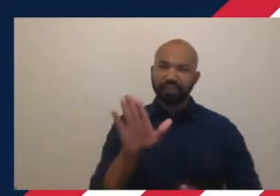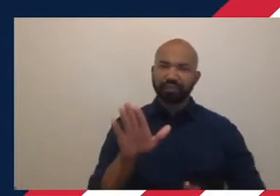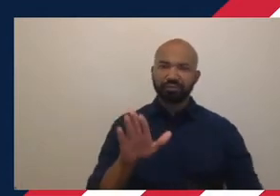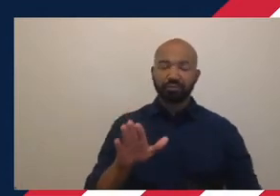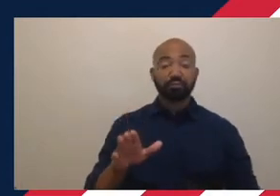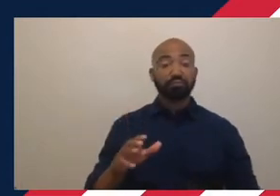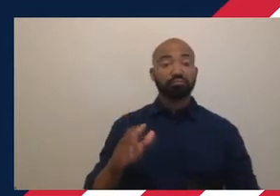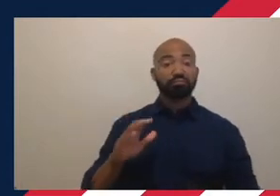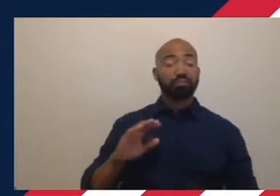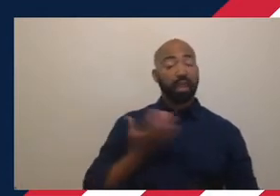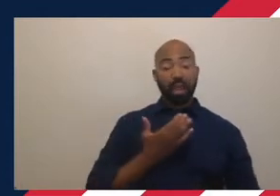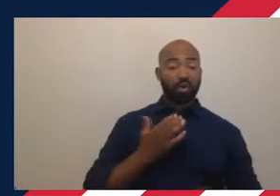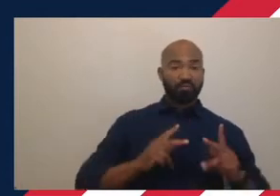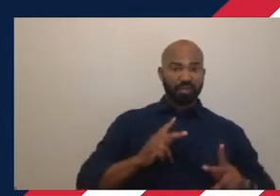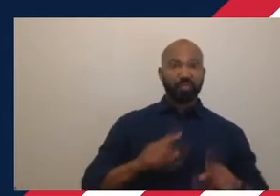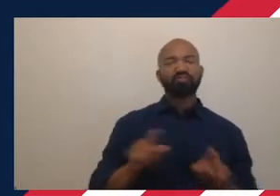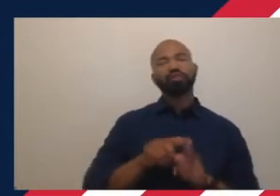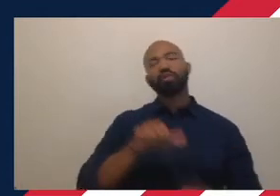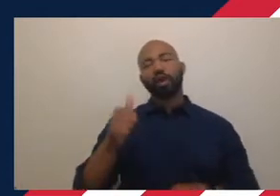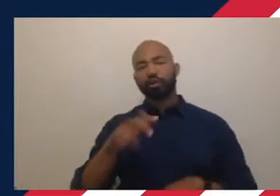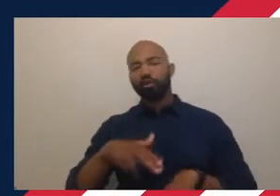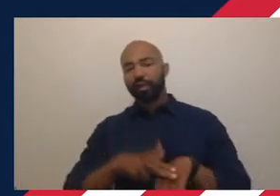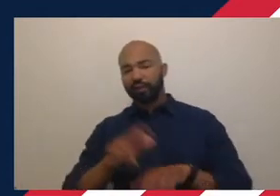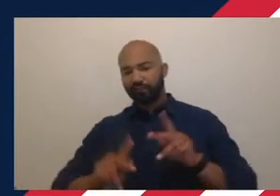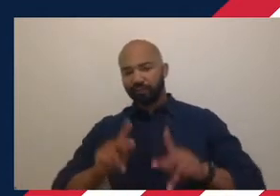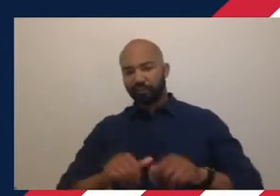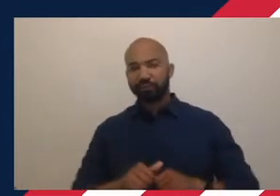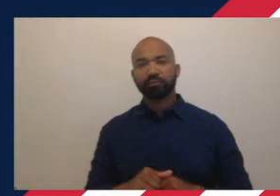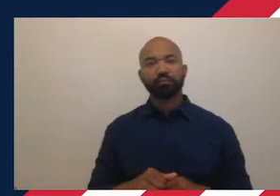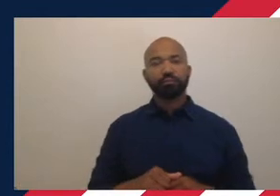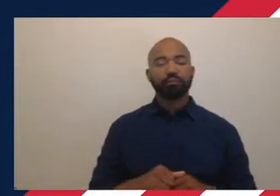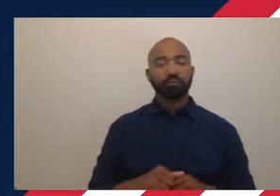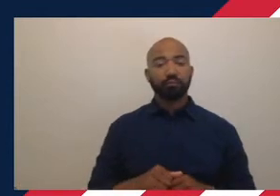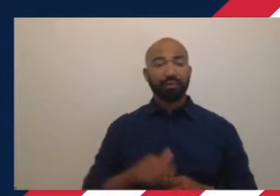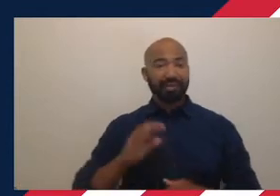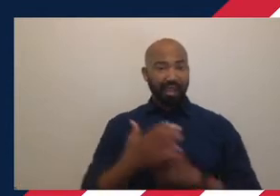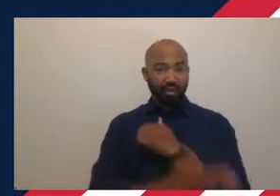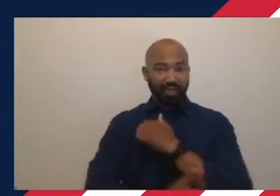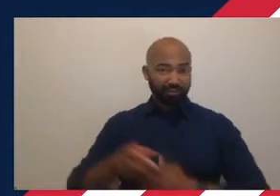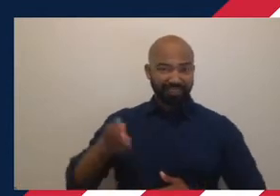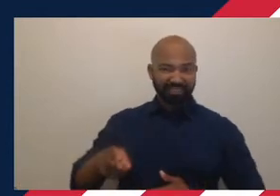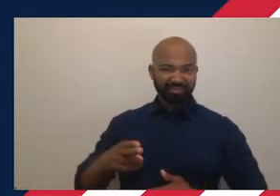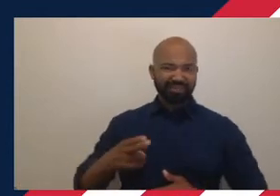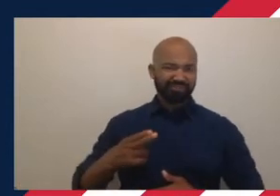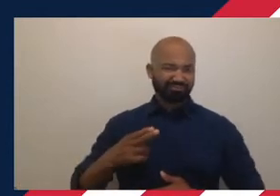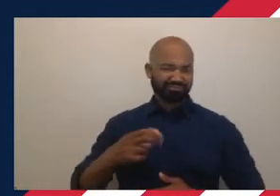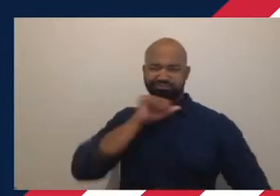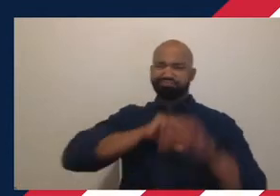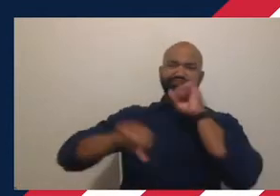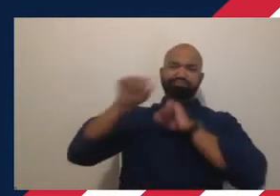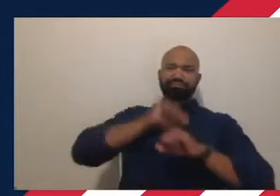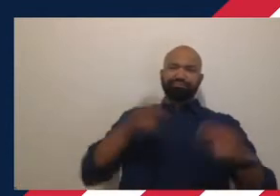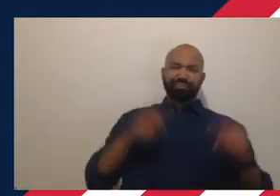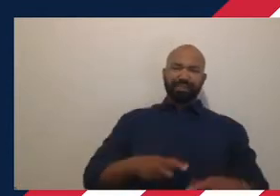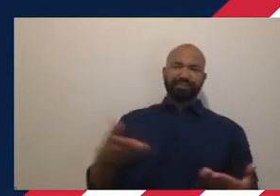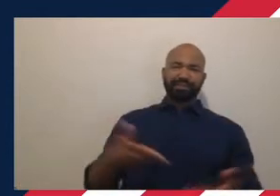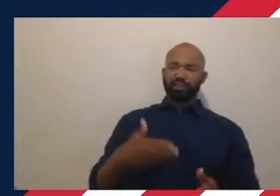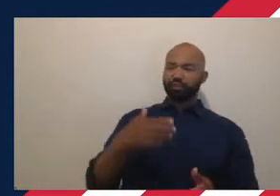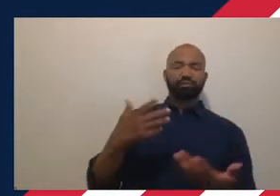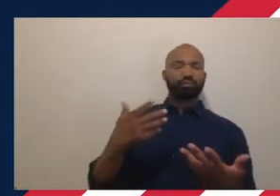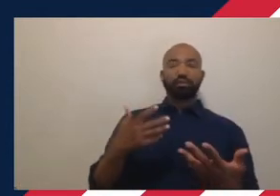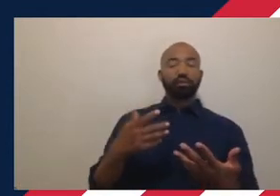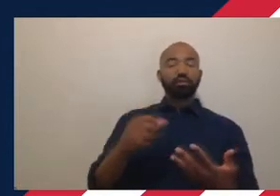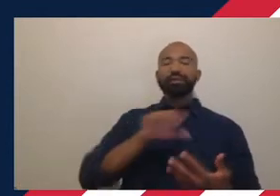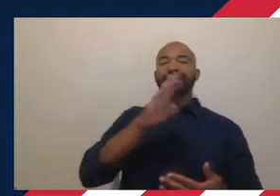of America, but we have persevered and we have never given up. Even though there's a lack